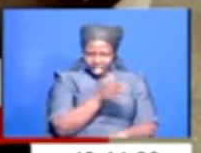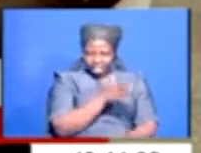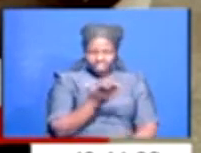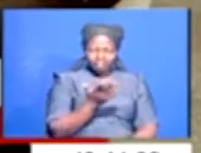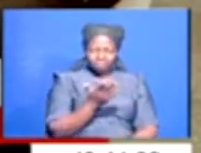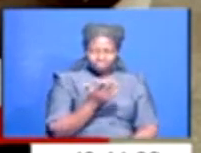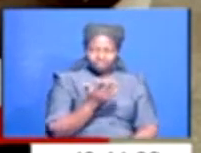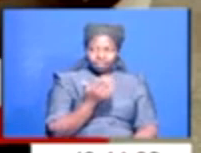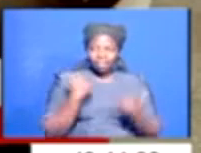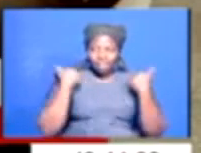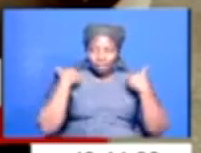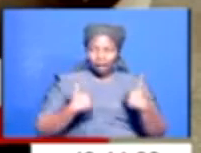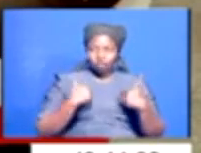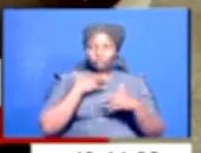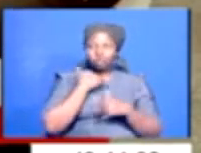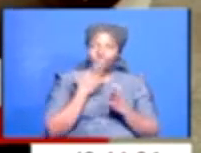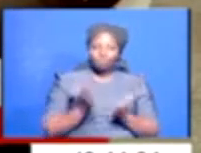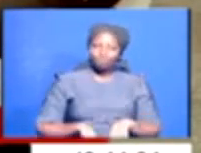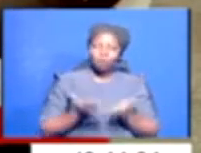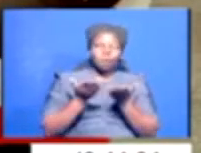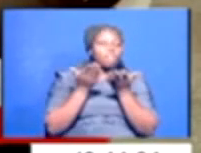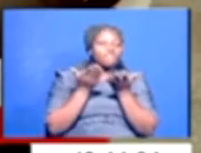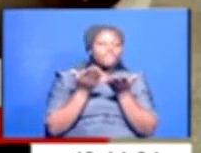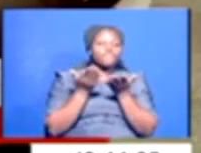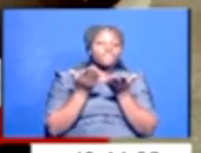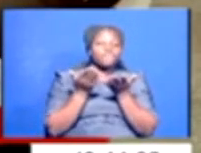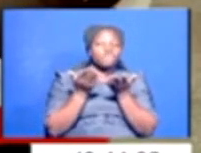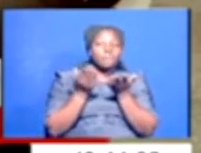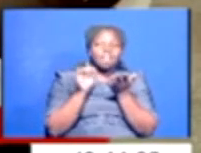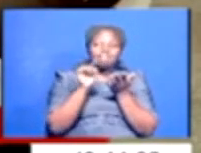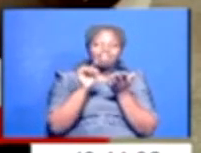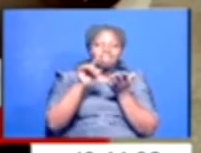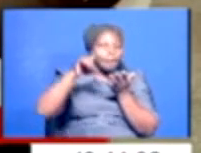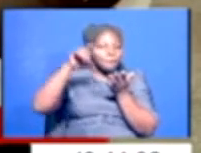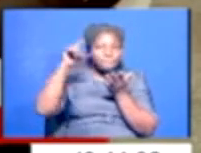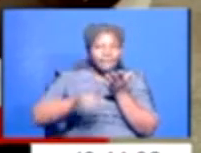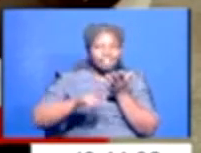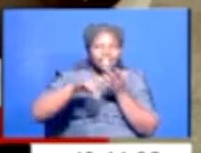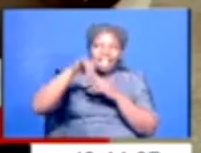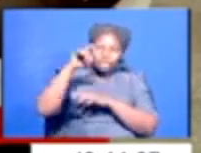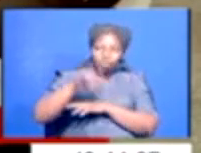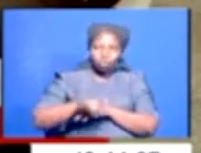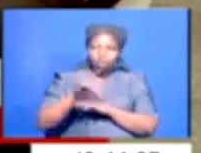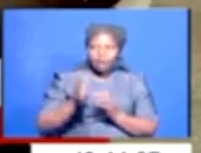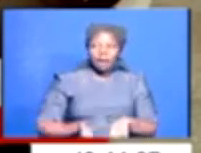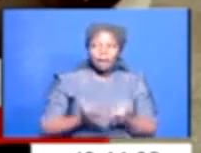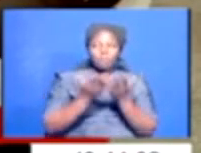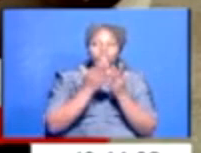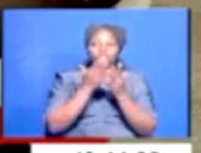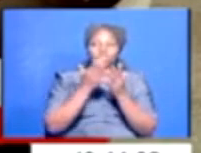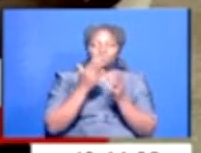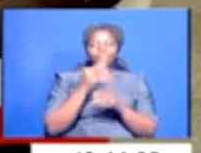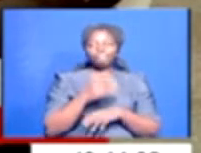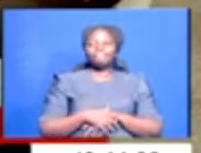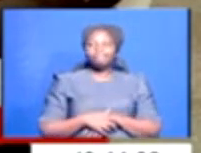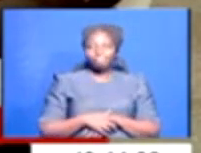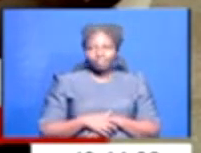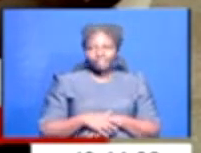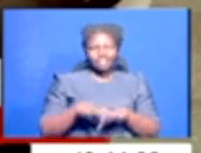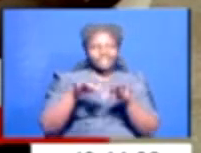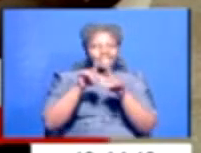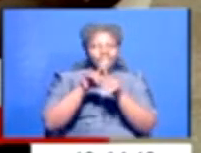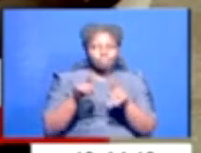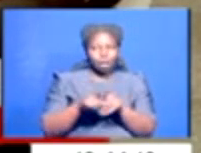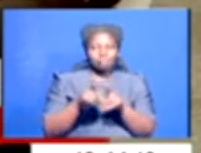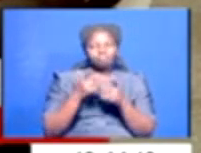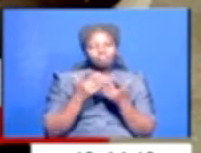I want to improve, and that is a must. Mm. I should improve that and to add something like